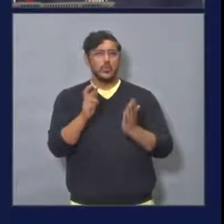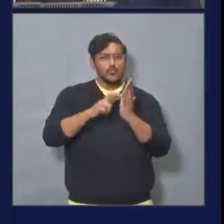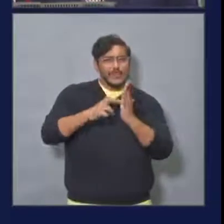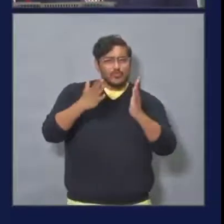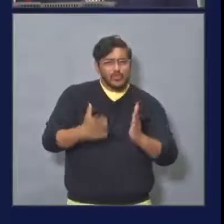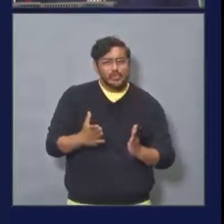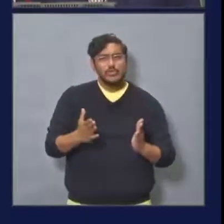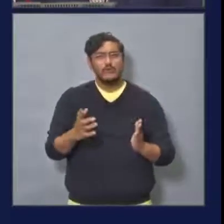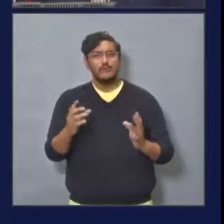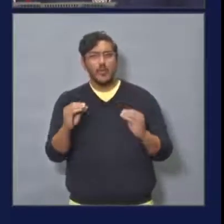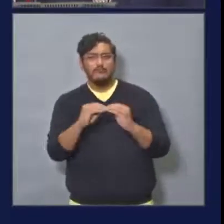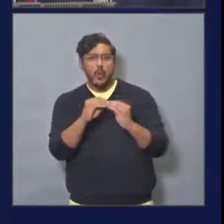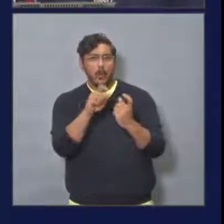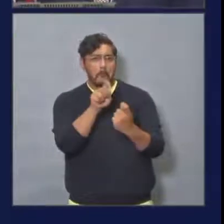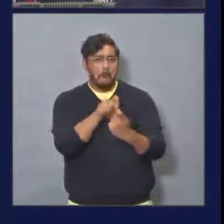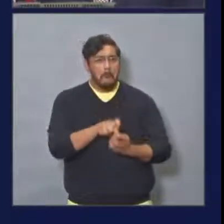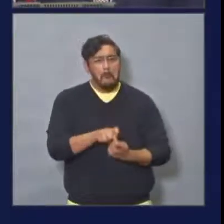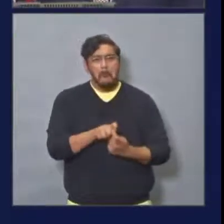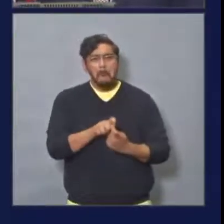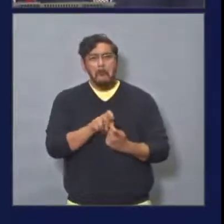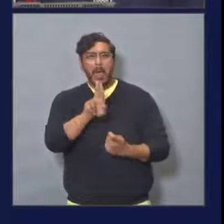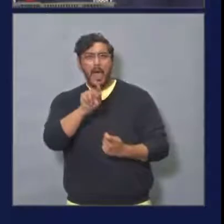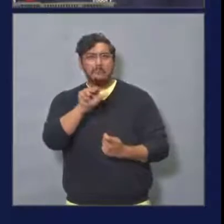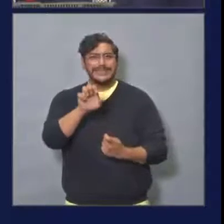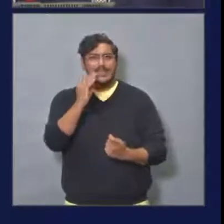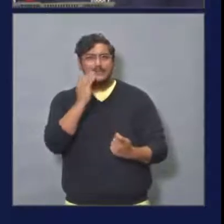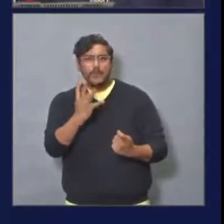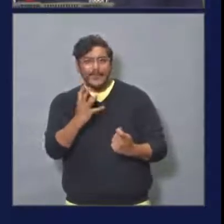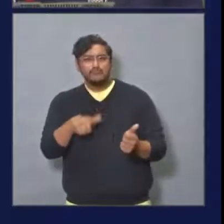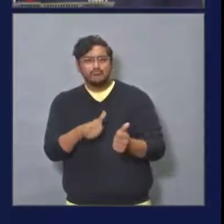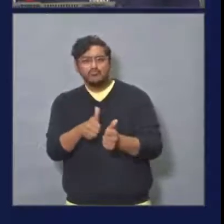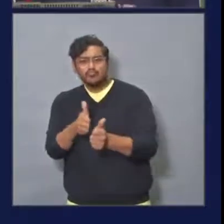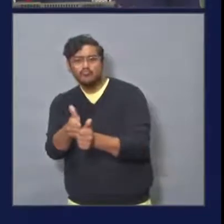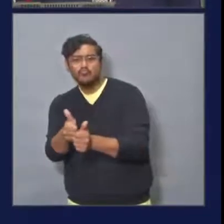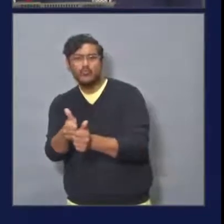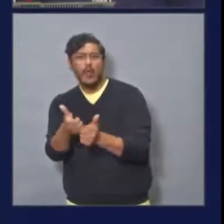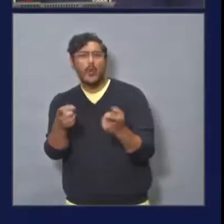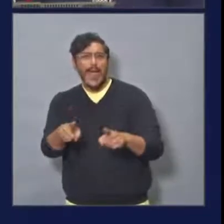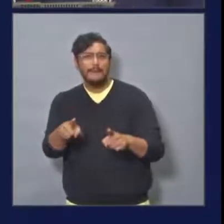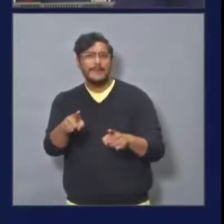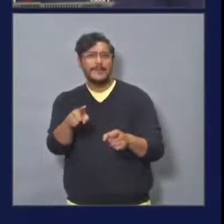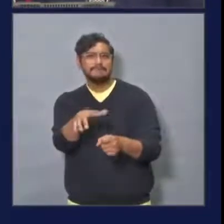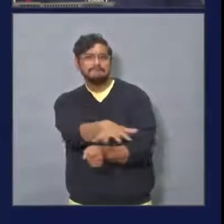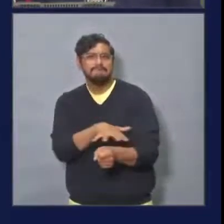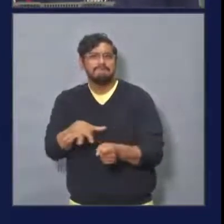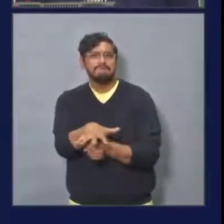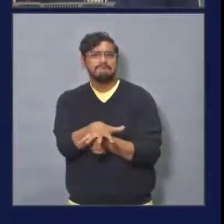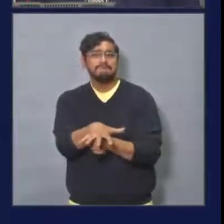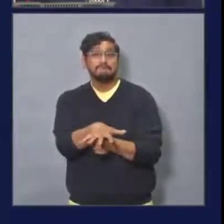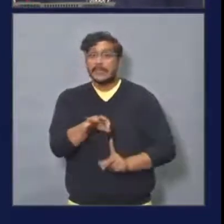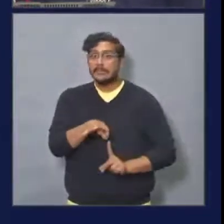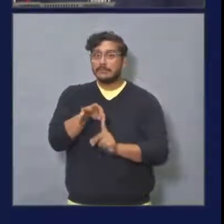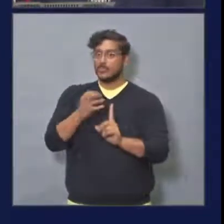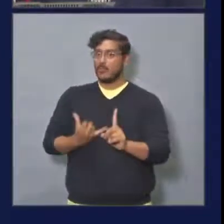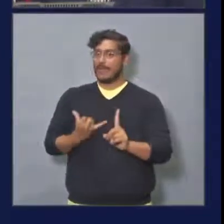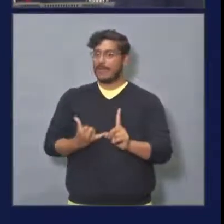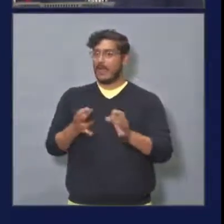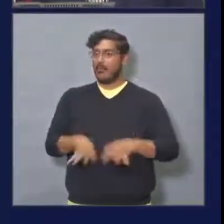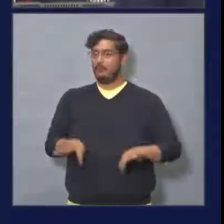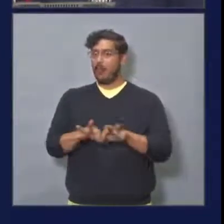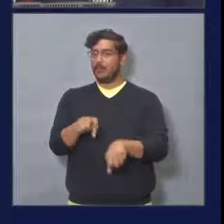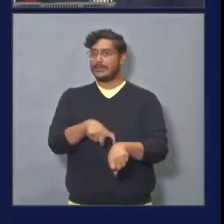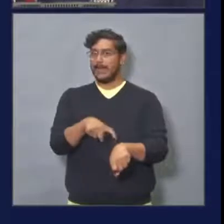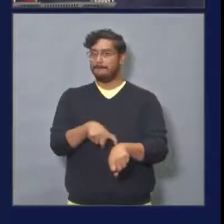get accurate and up-to-date information on what we're seeing across the county, especially at this very critical juncture.